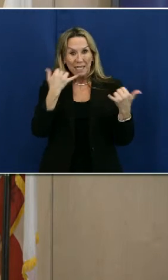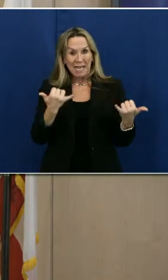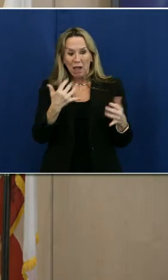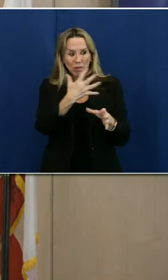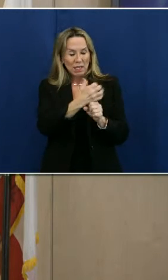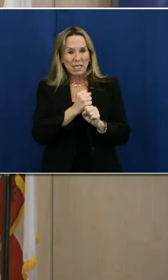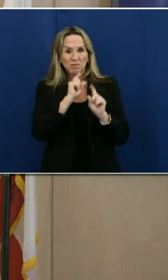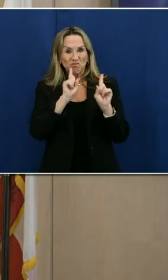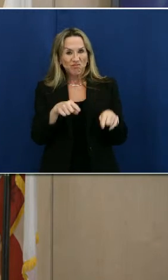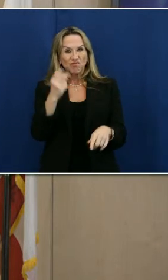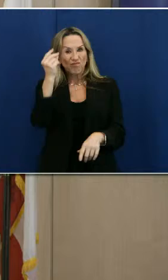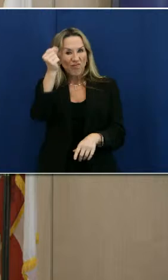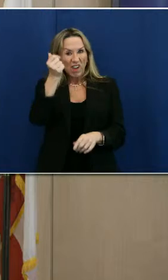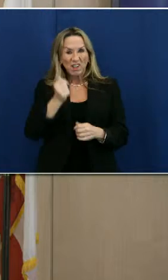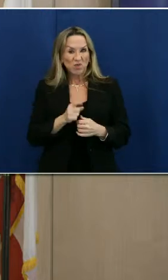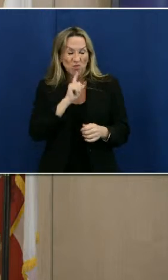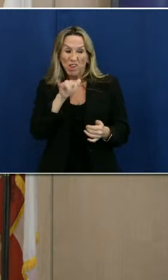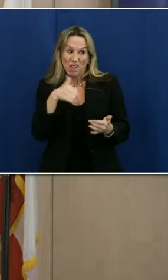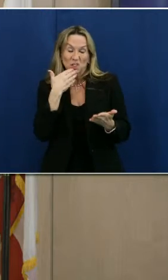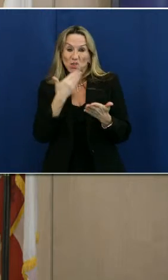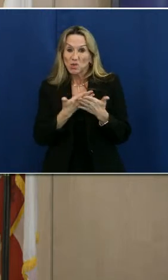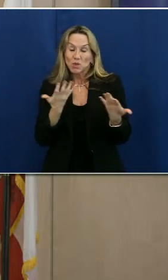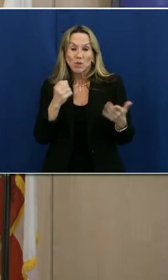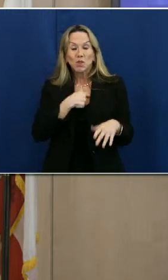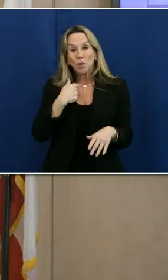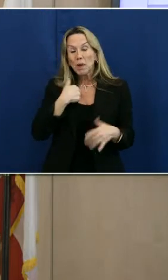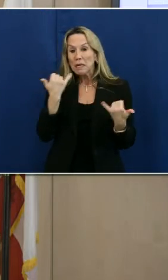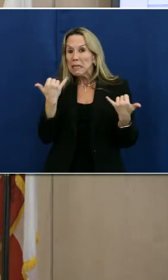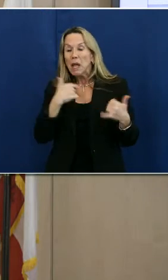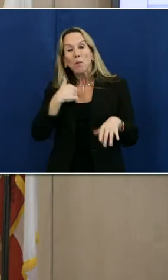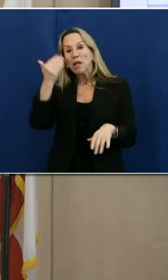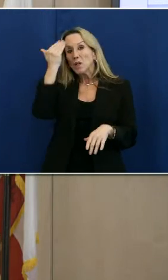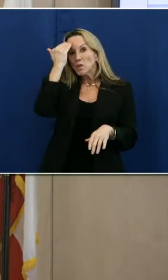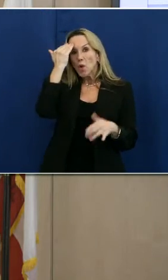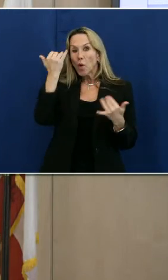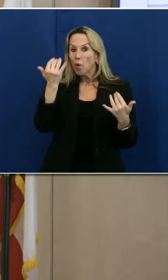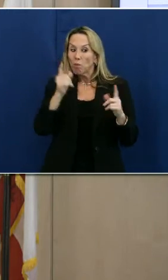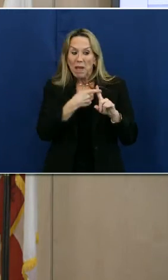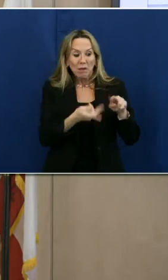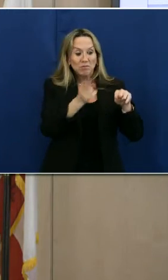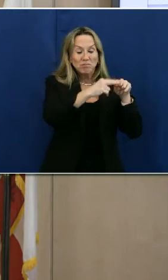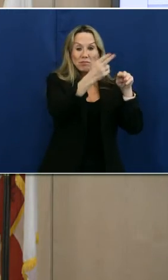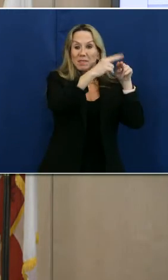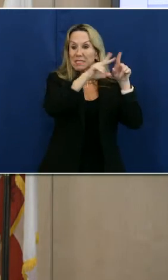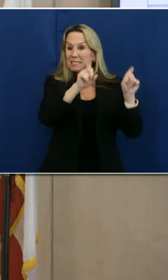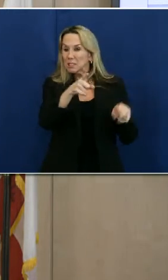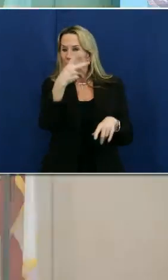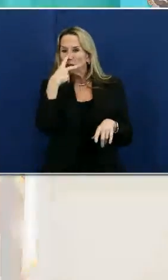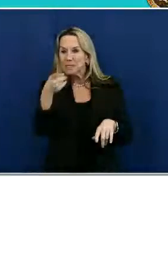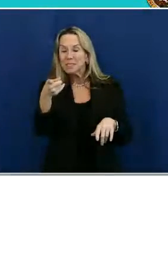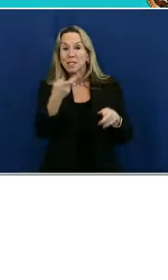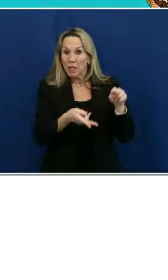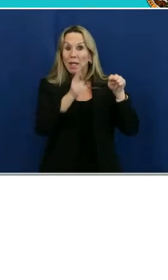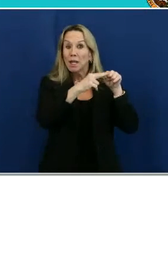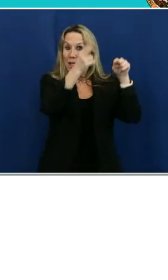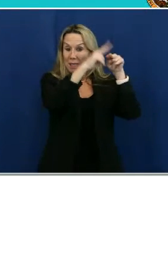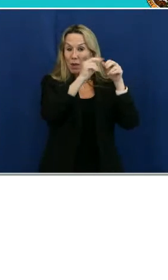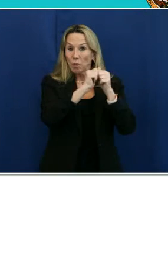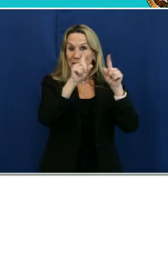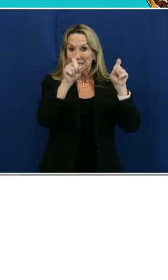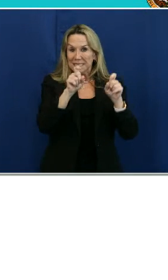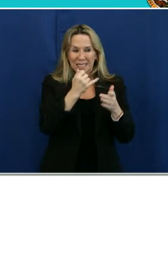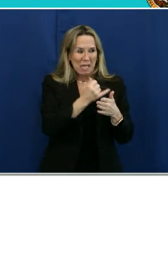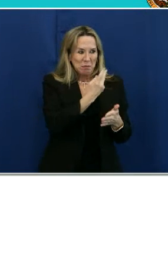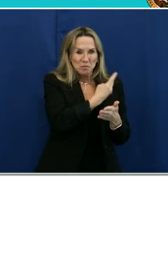good. And we are mindful that as we again try to increase testing, you can see right here, even with the increases we've seen in the last